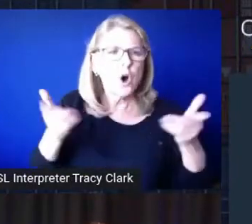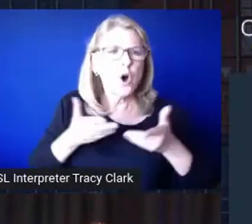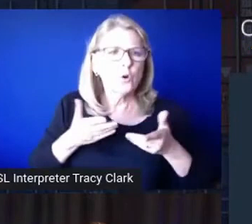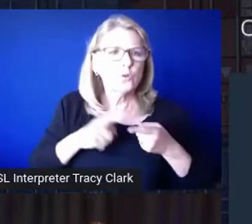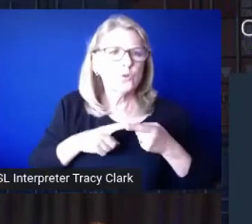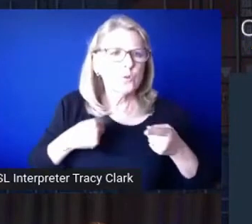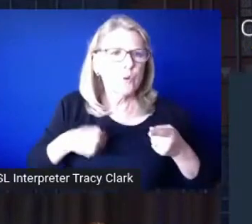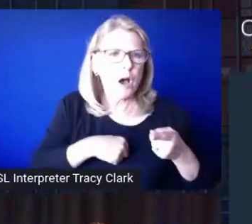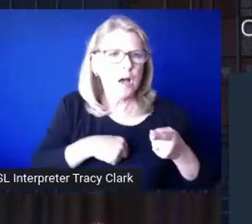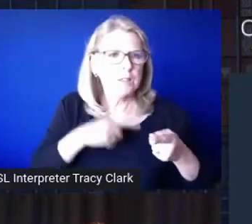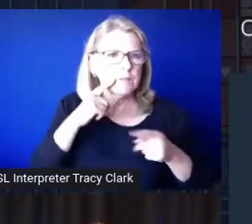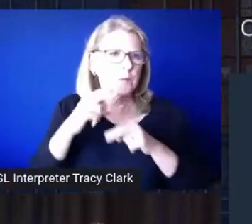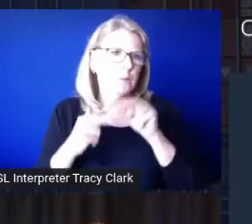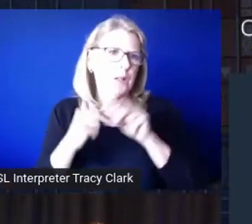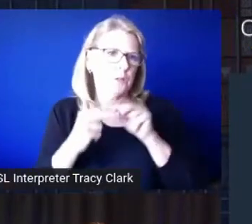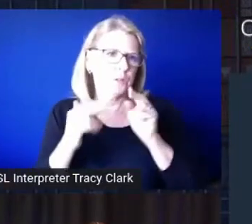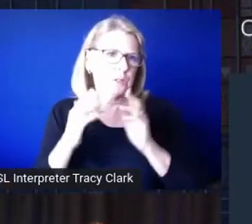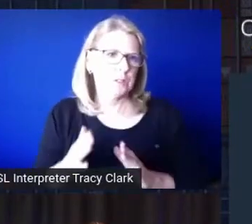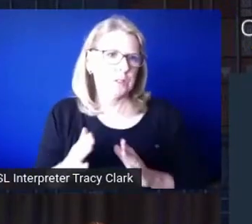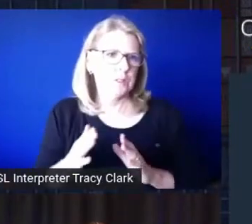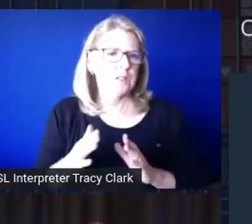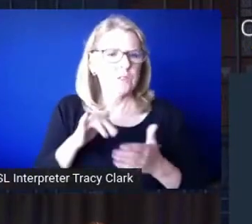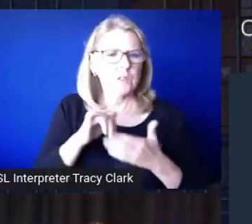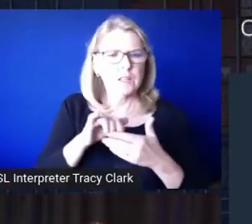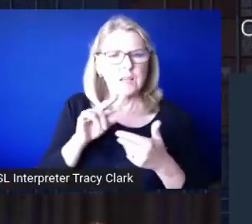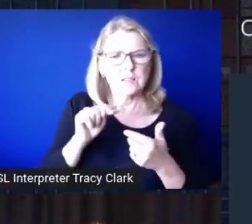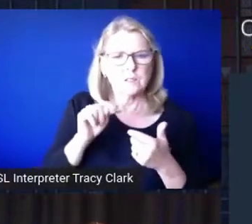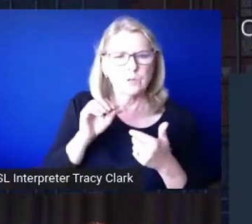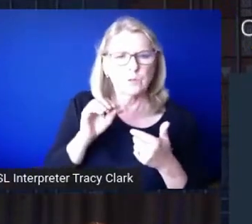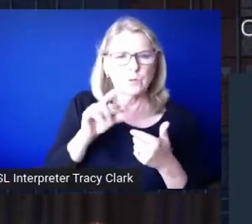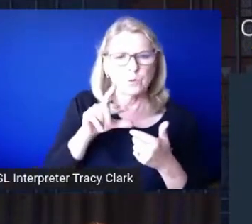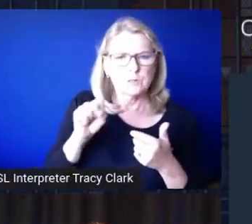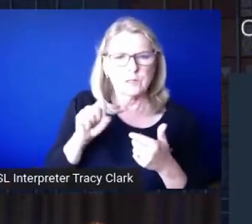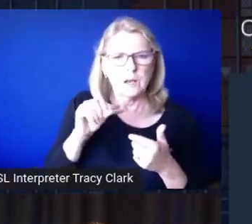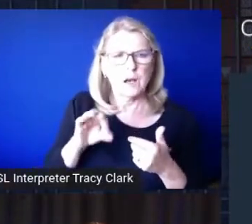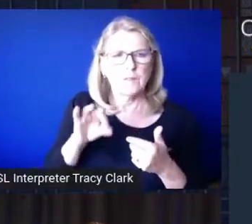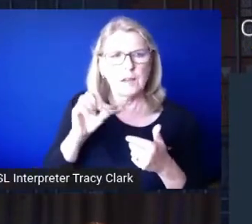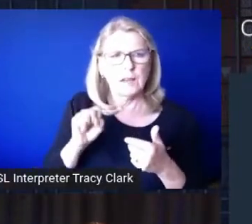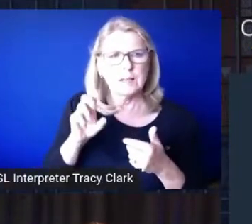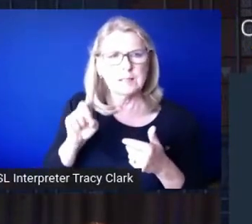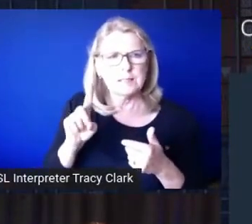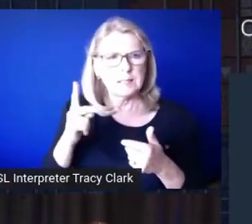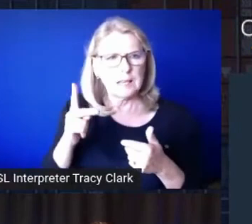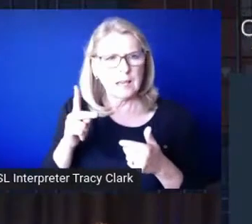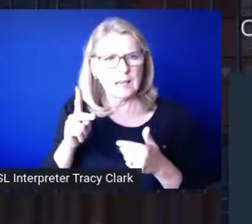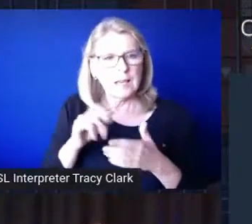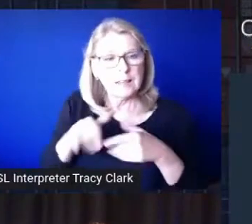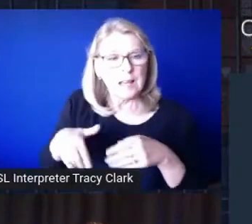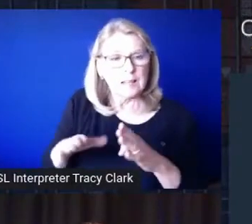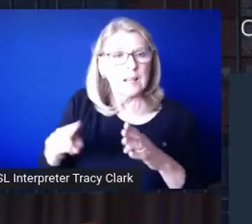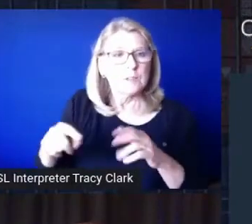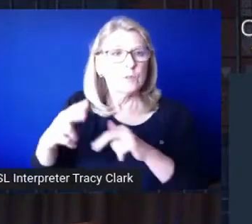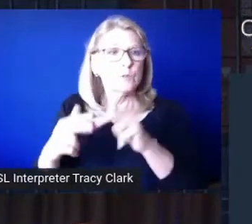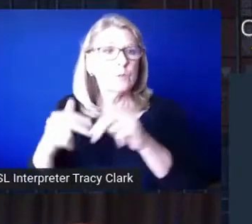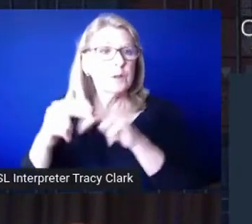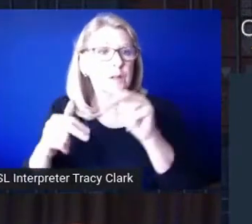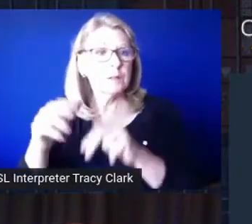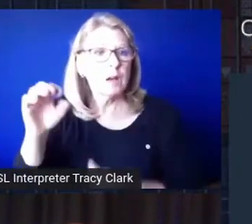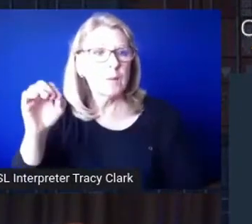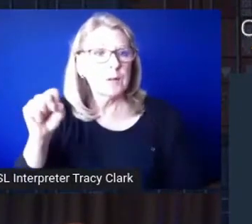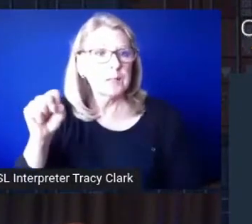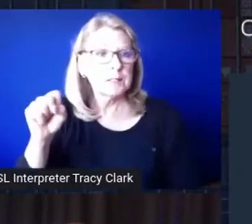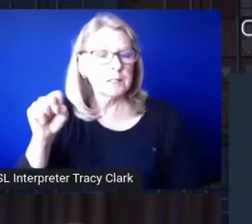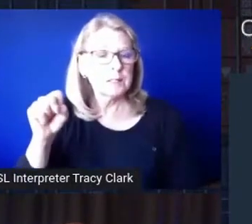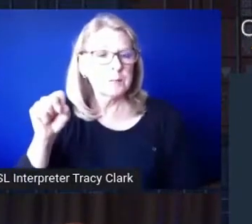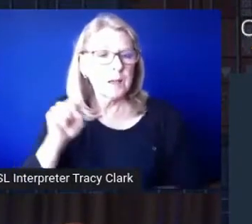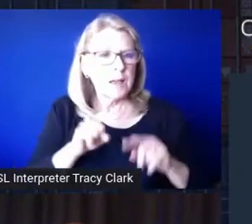tools and the SDK that allows you to build the actual operating system itself. The variants are those